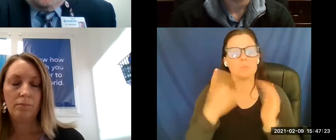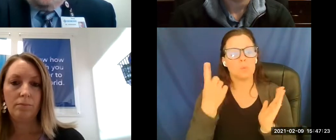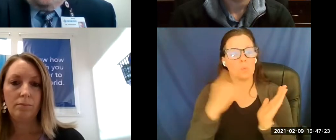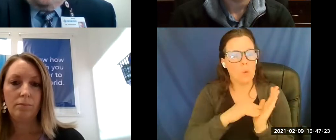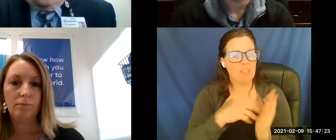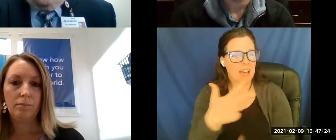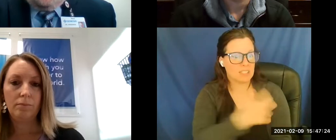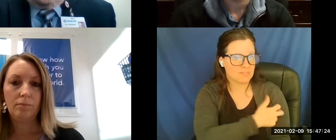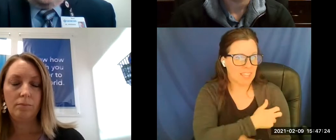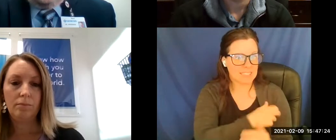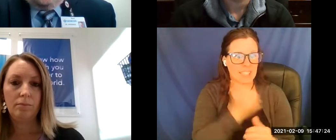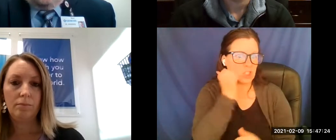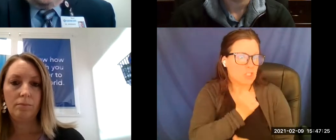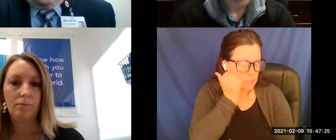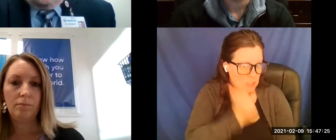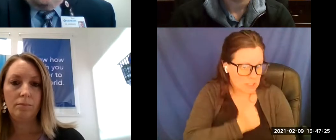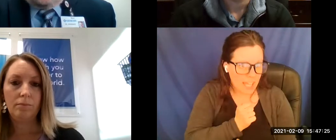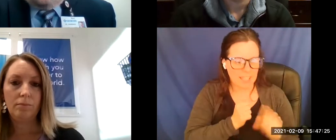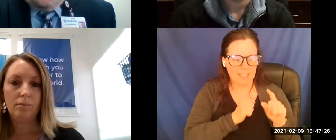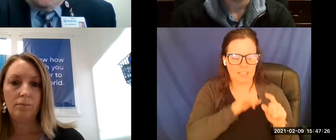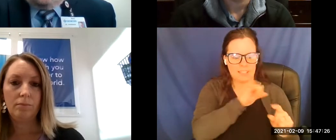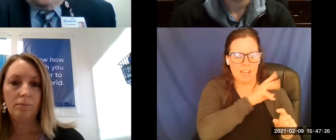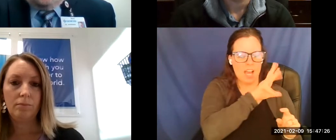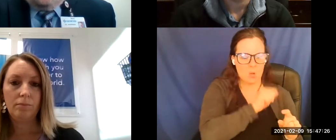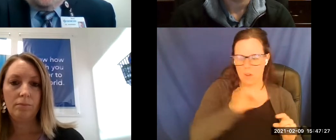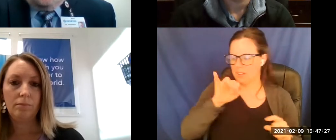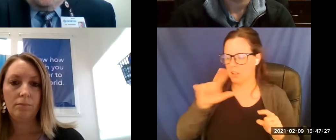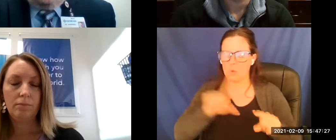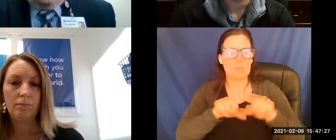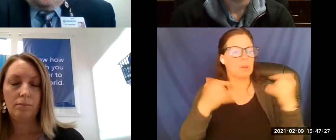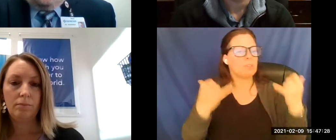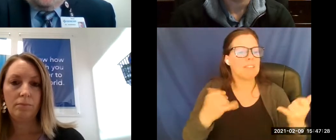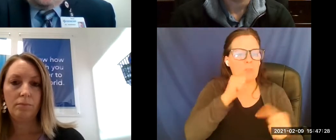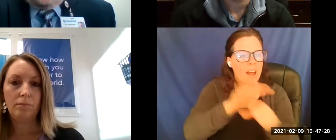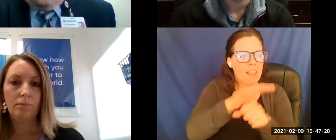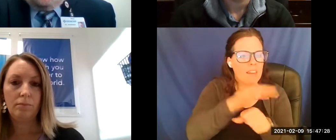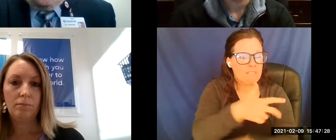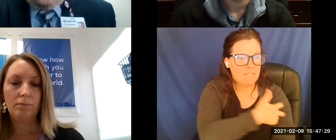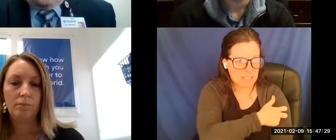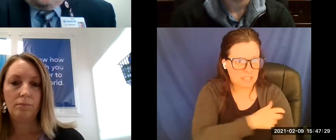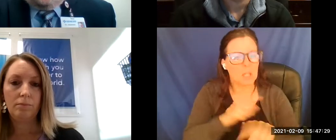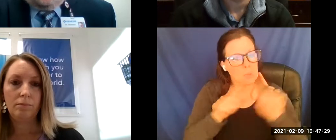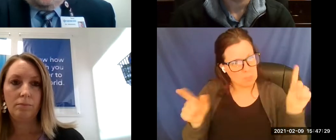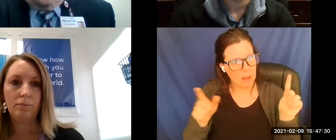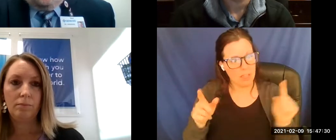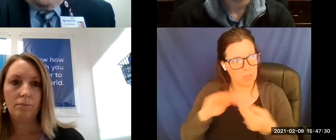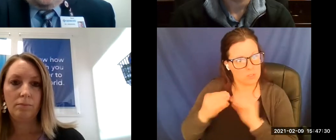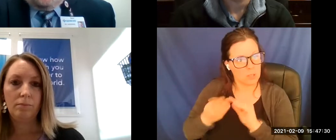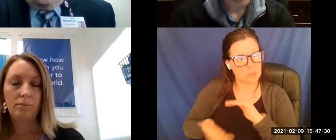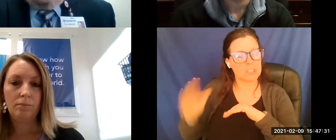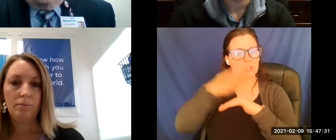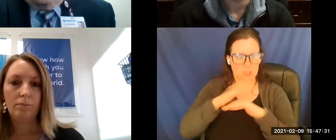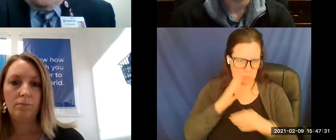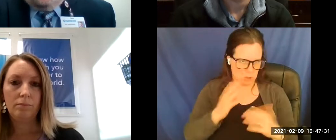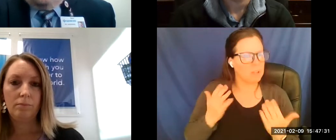our Iowa and Illinois locations. We just don't have the supply to do that right now. But as the supply increases, we'll ramp up to